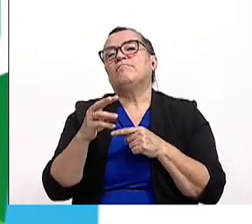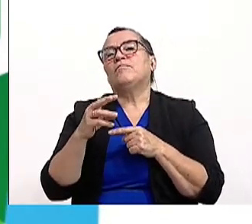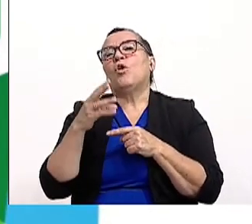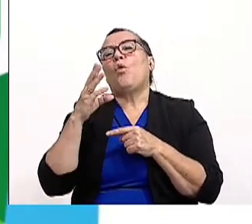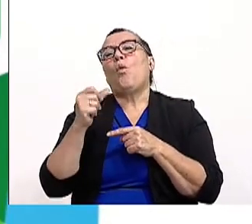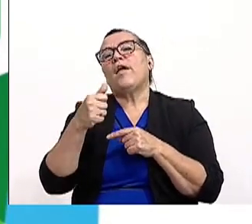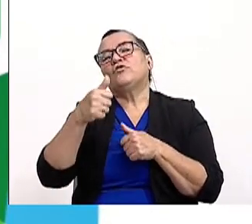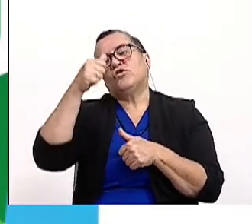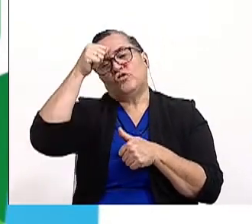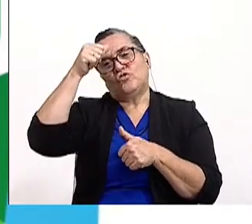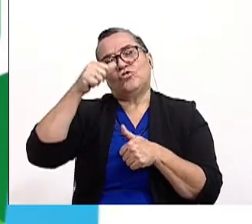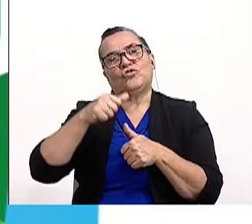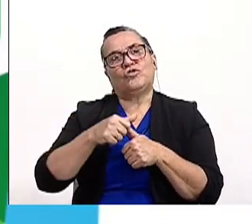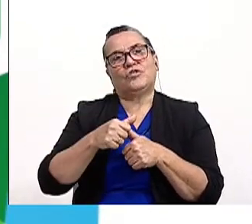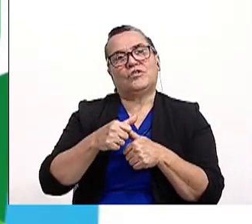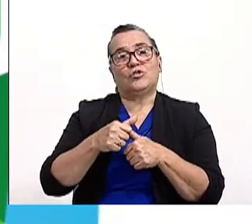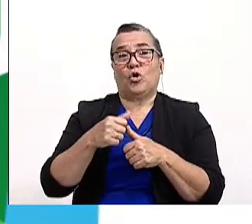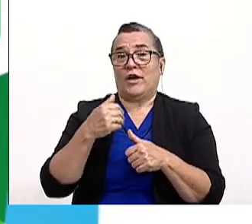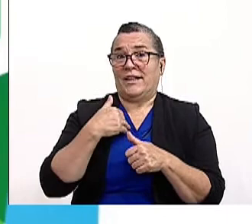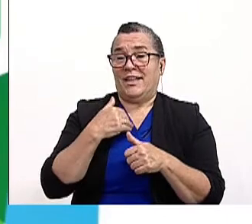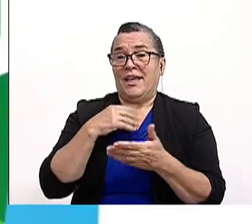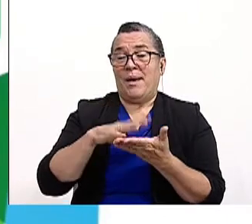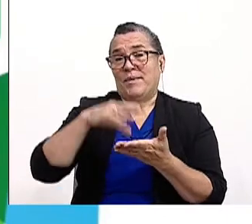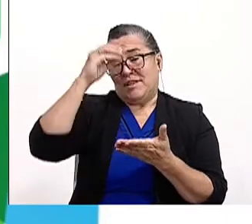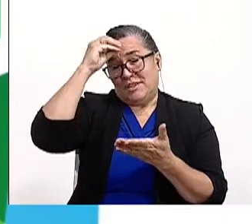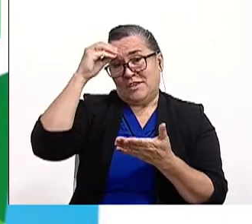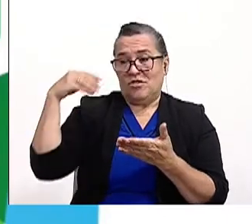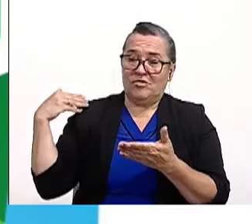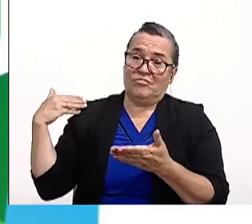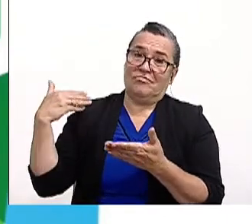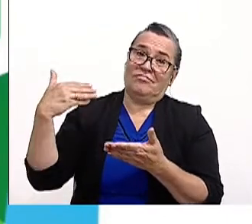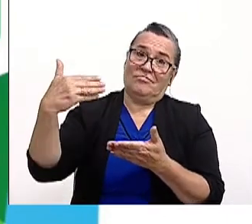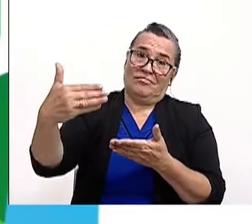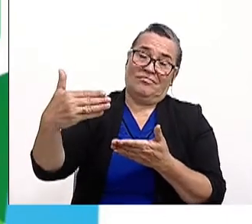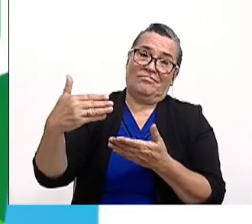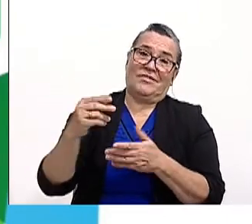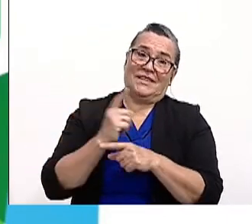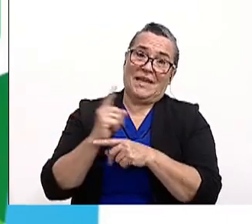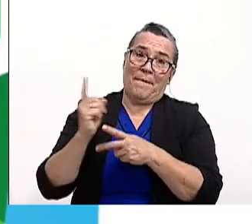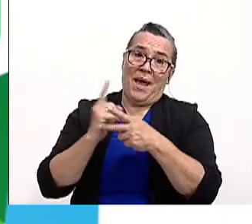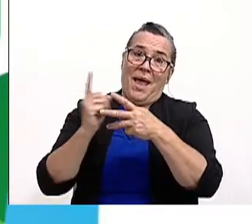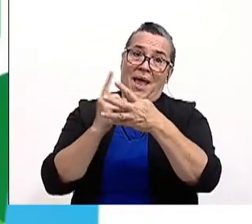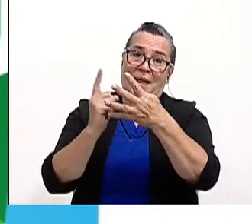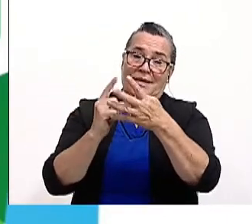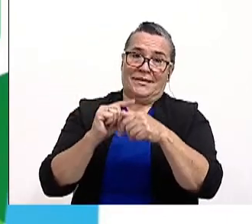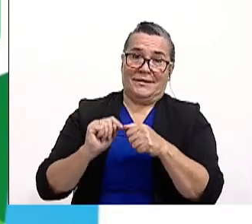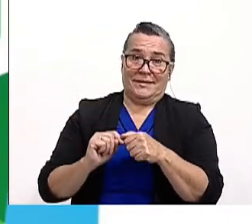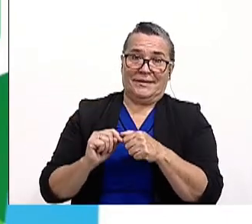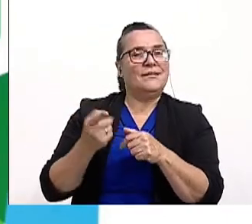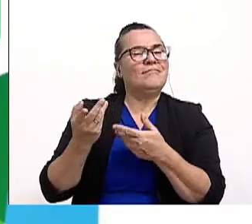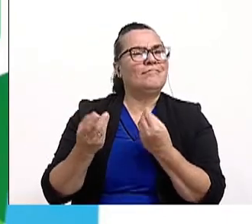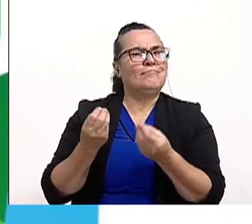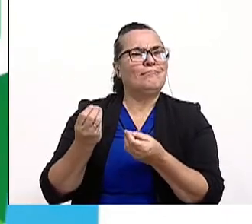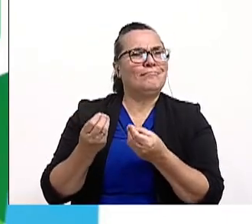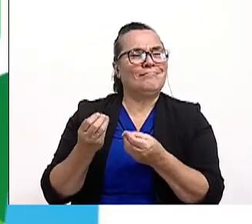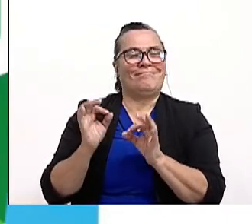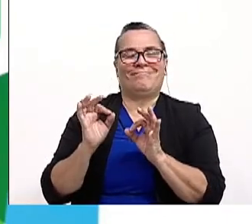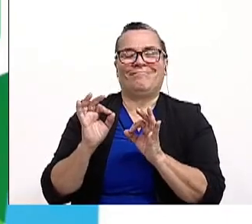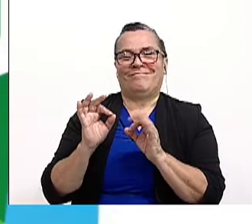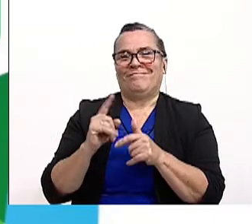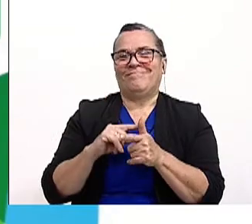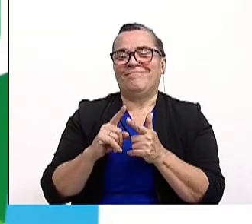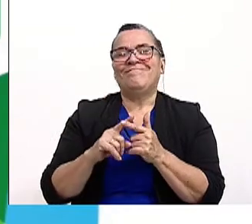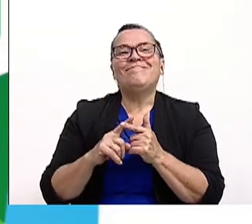you remembered about what you have learned during the past weeks. Okay, what do you think? Great.